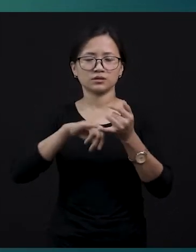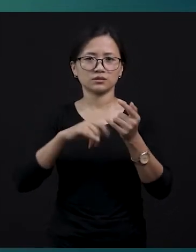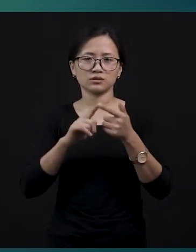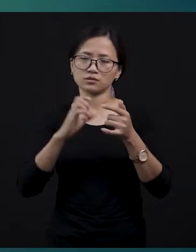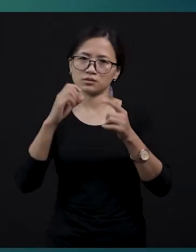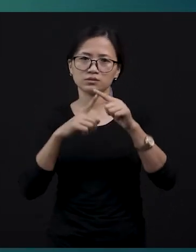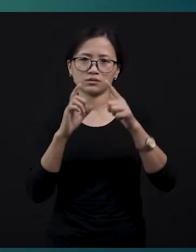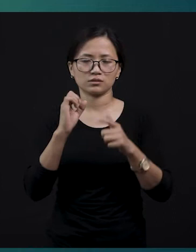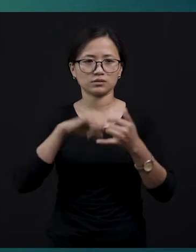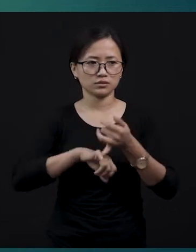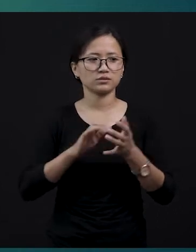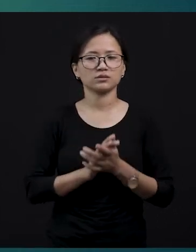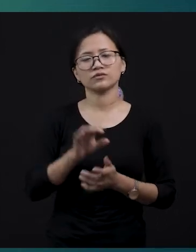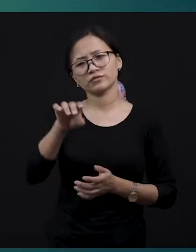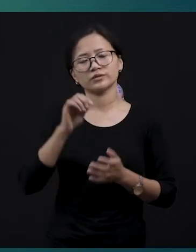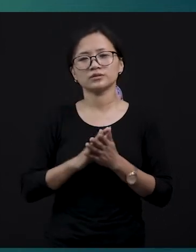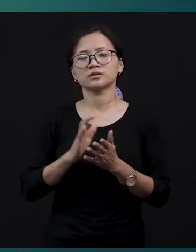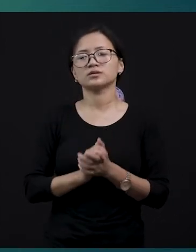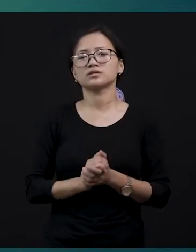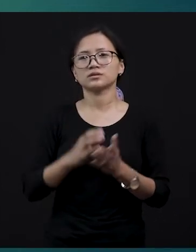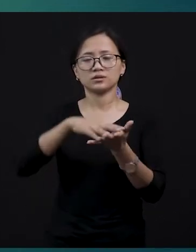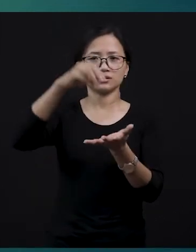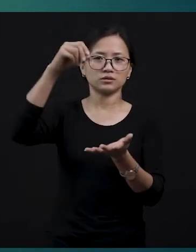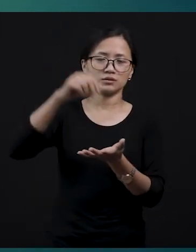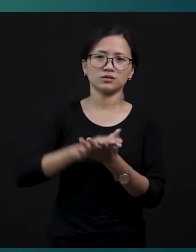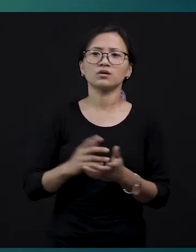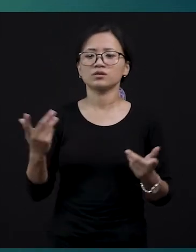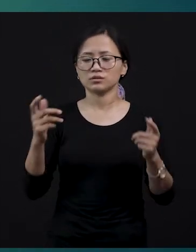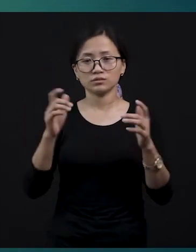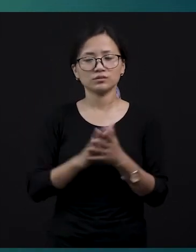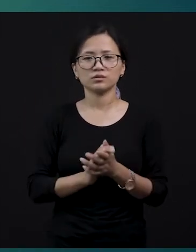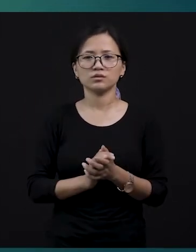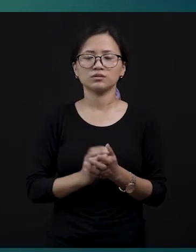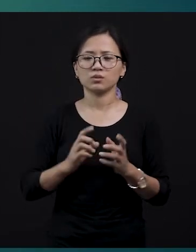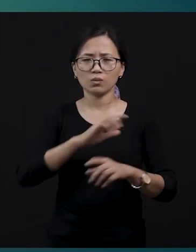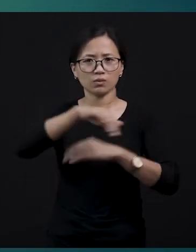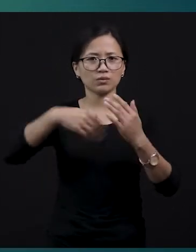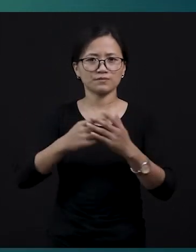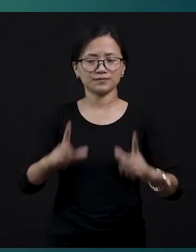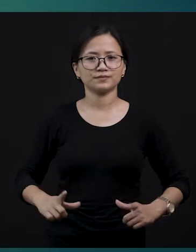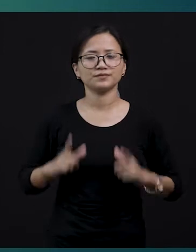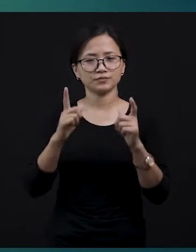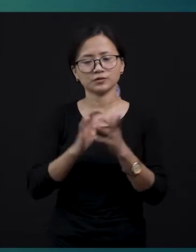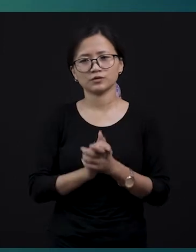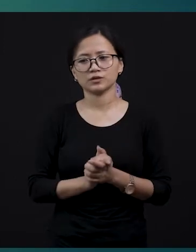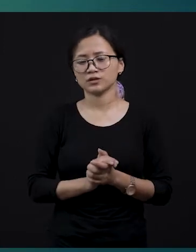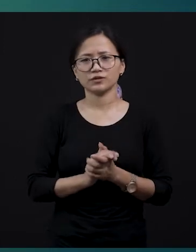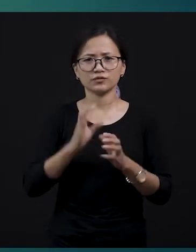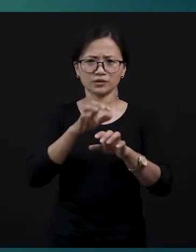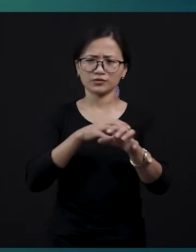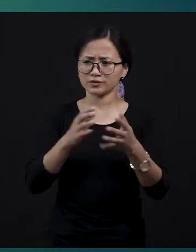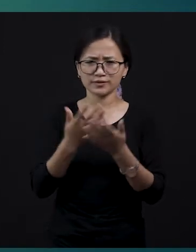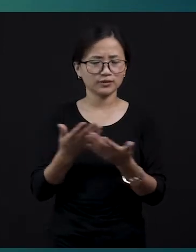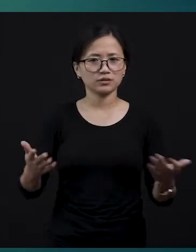in the desert. And the reason why they are able to live there, because we know that all living creatures need water to survive,